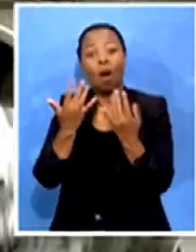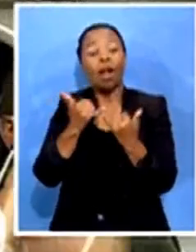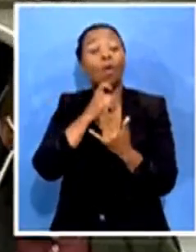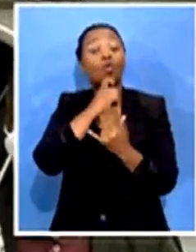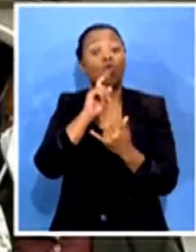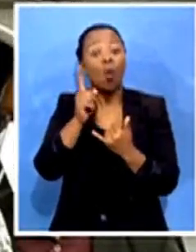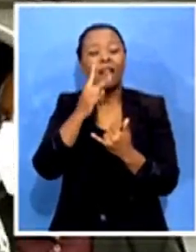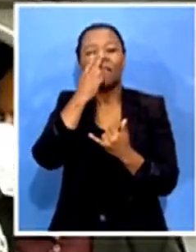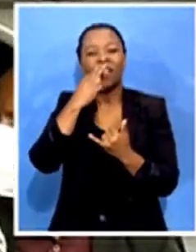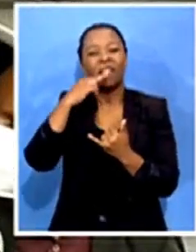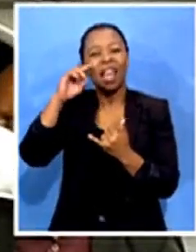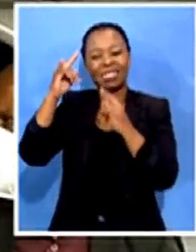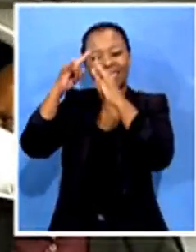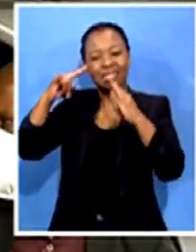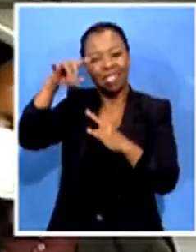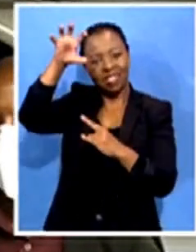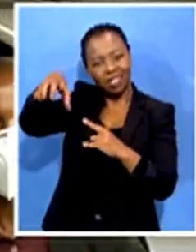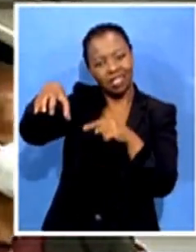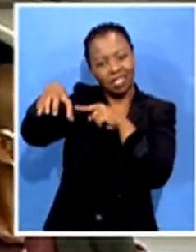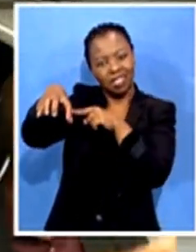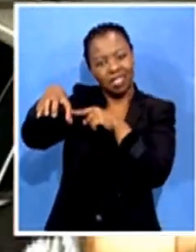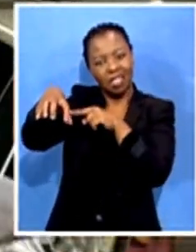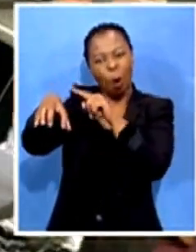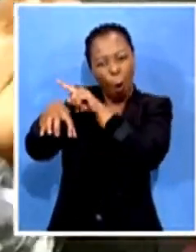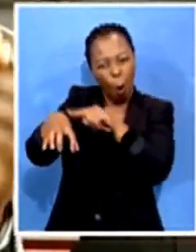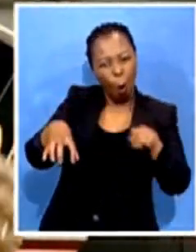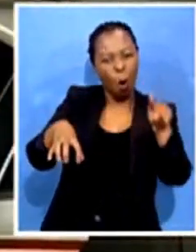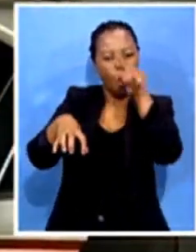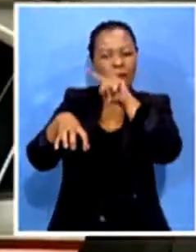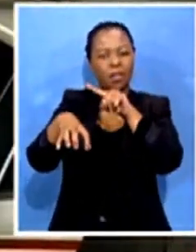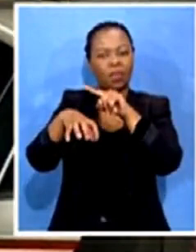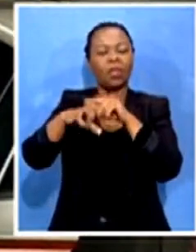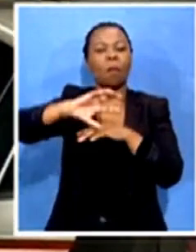across the province as areas where